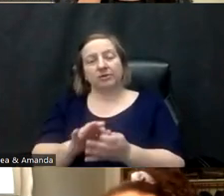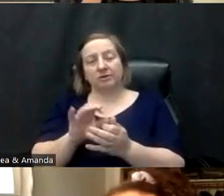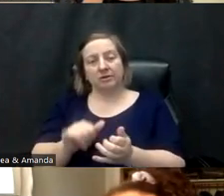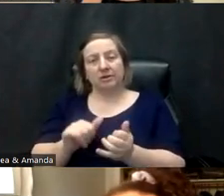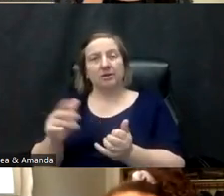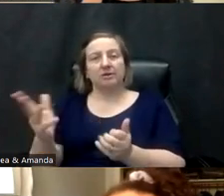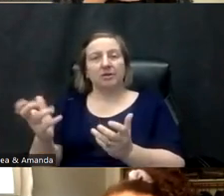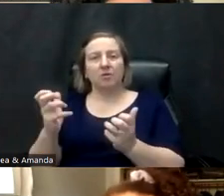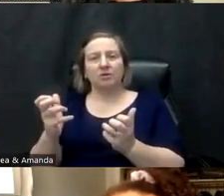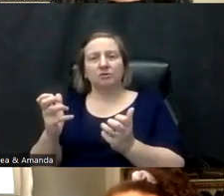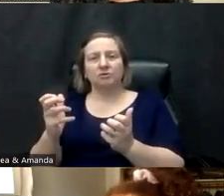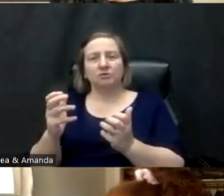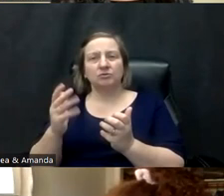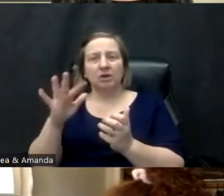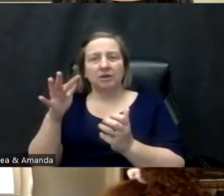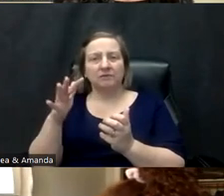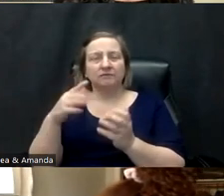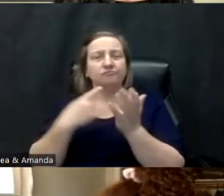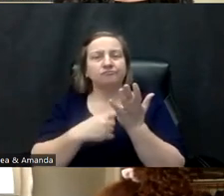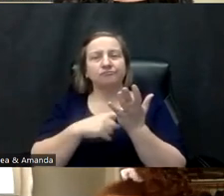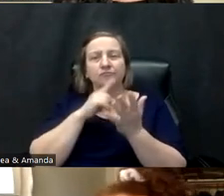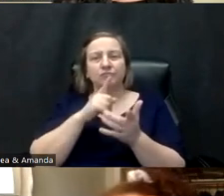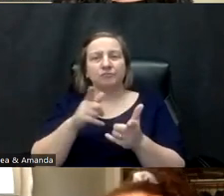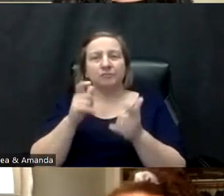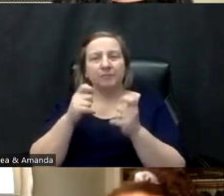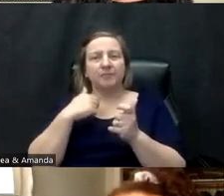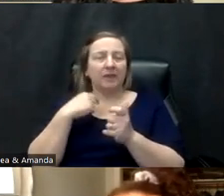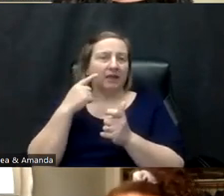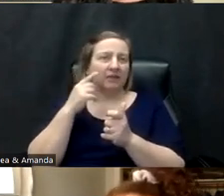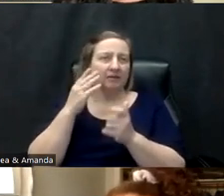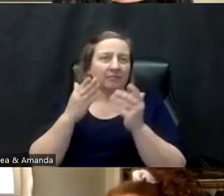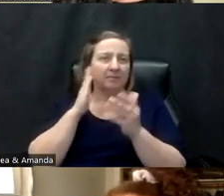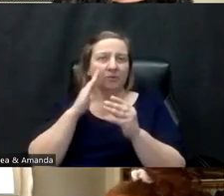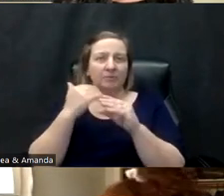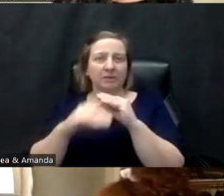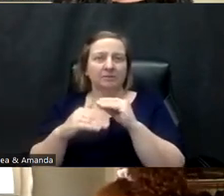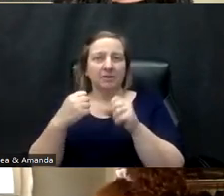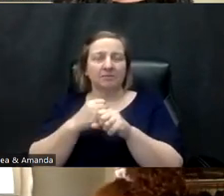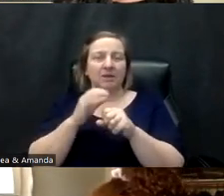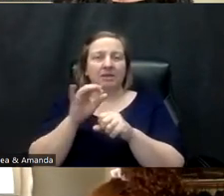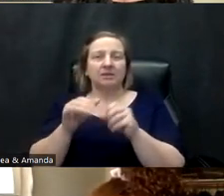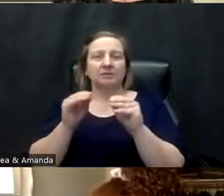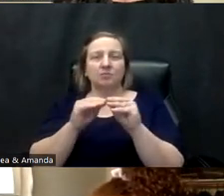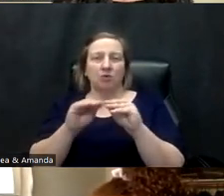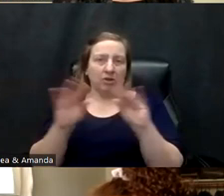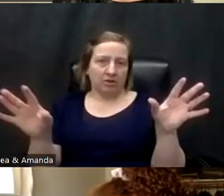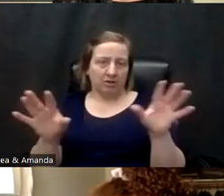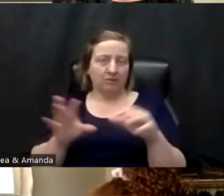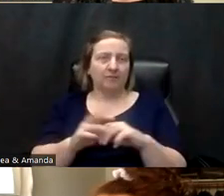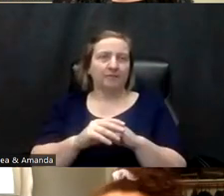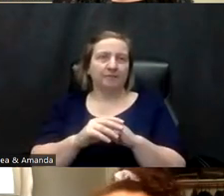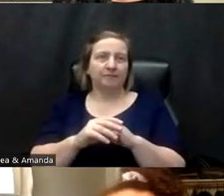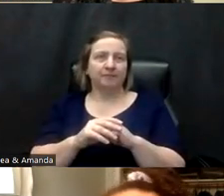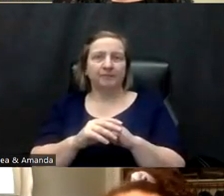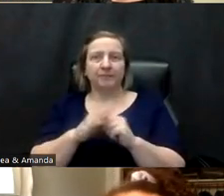wanted to go over it again really quick. And I think there's going to be maybe an email making this more clear, but